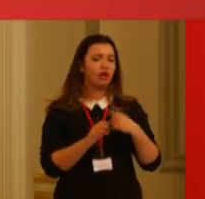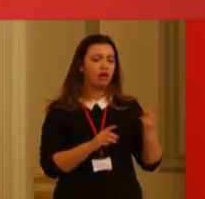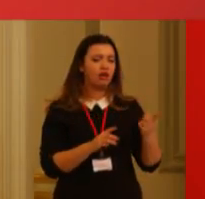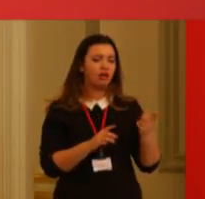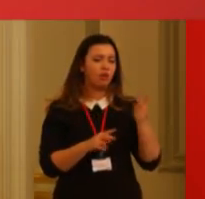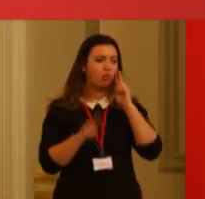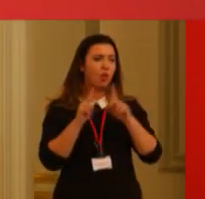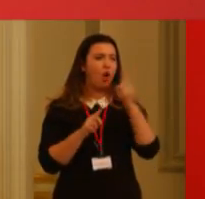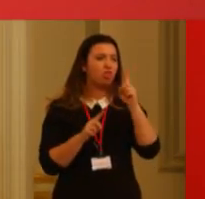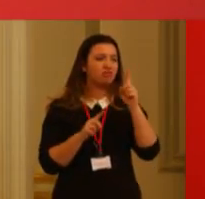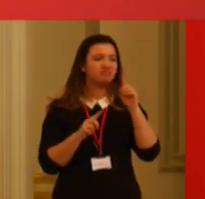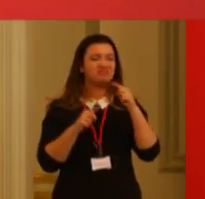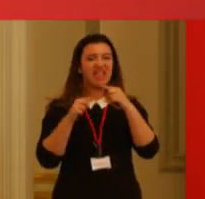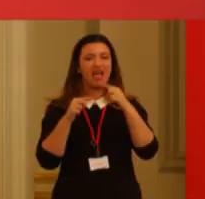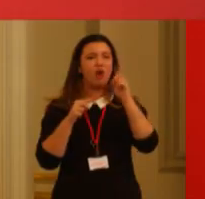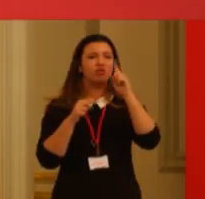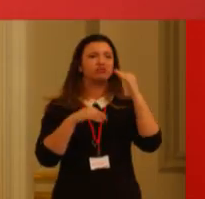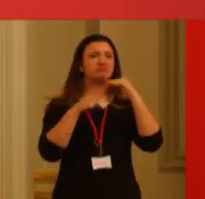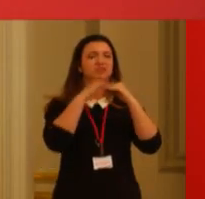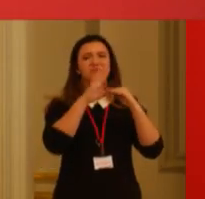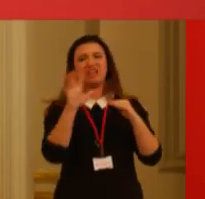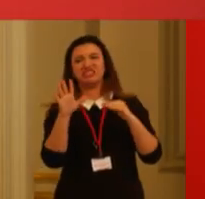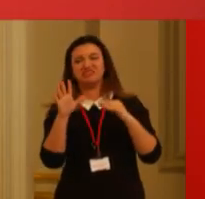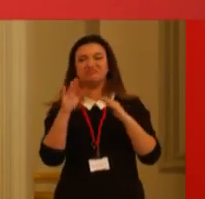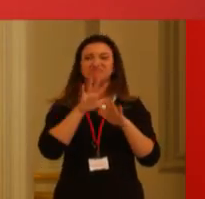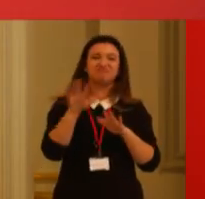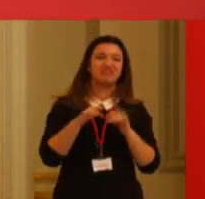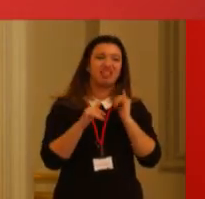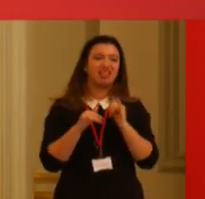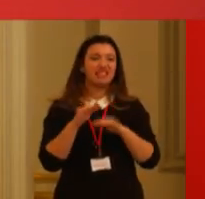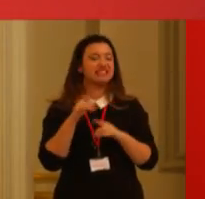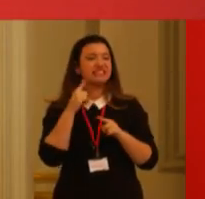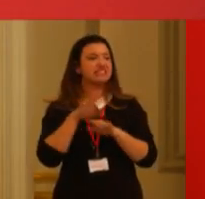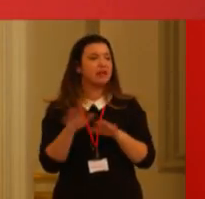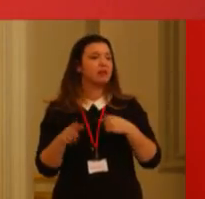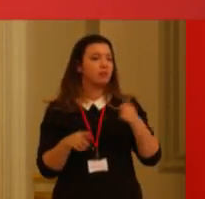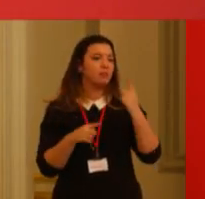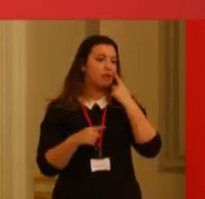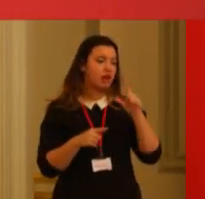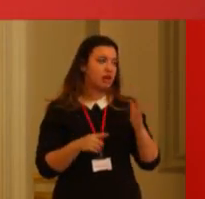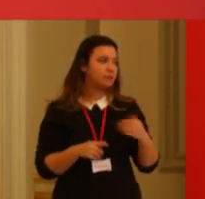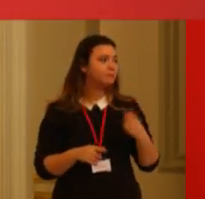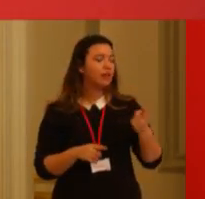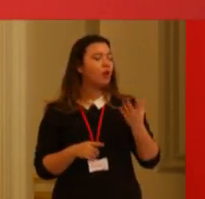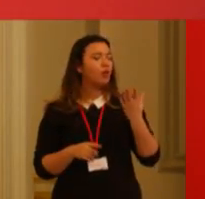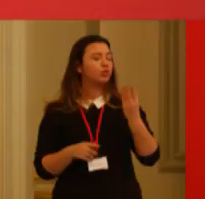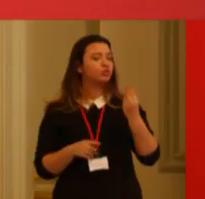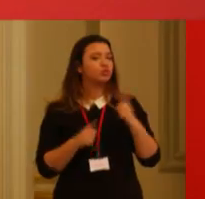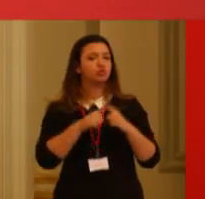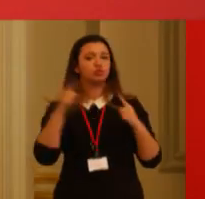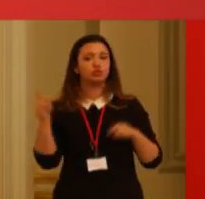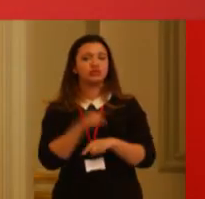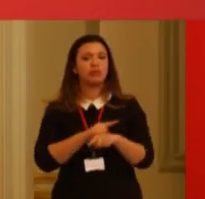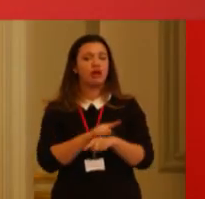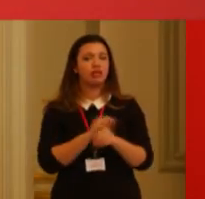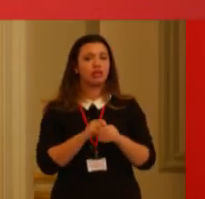So you've got like a system that scores a 5 out of 10. And we need to question. And